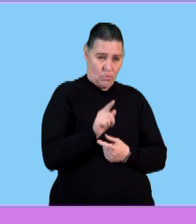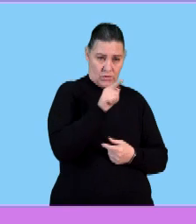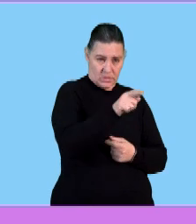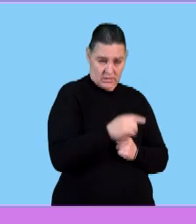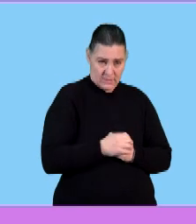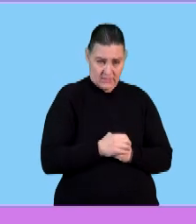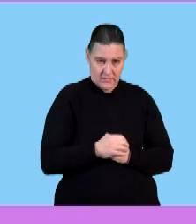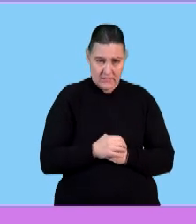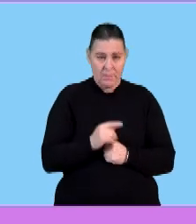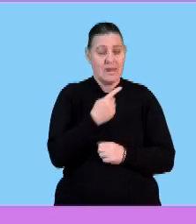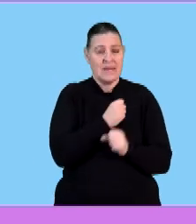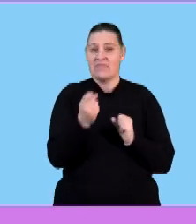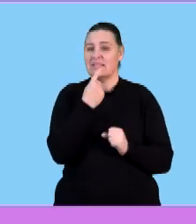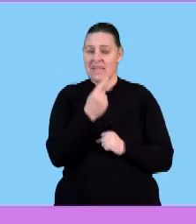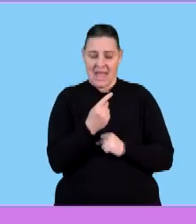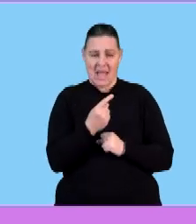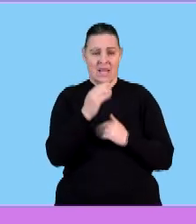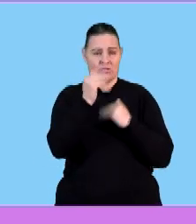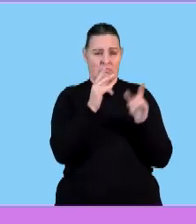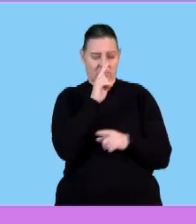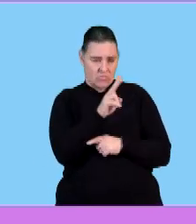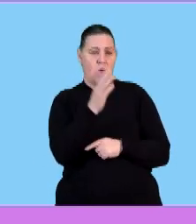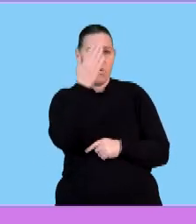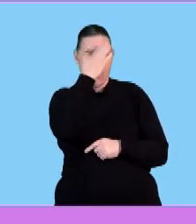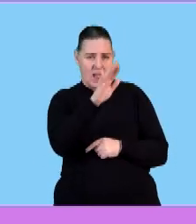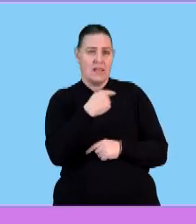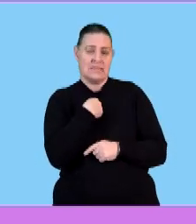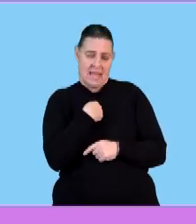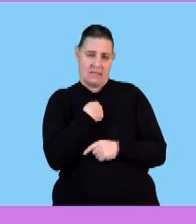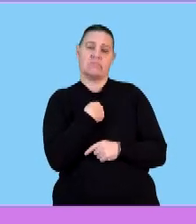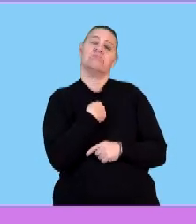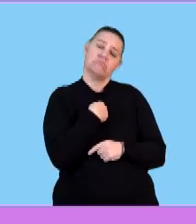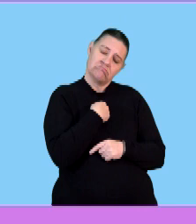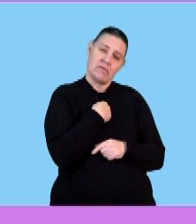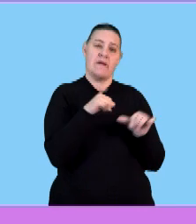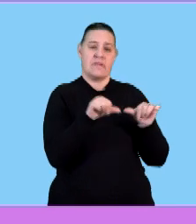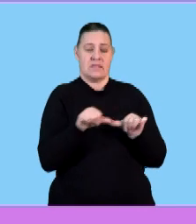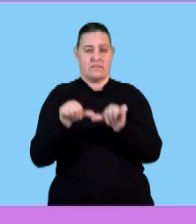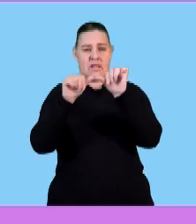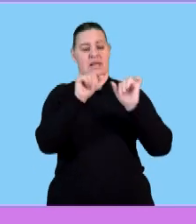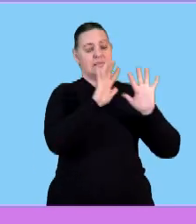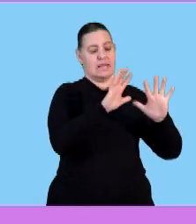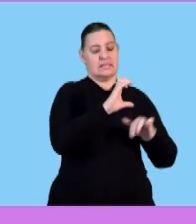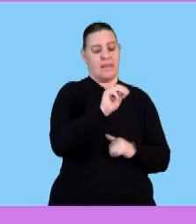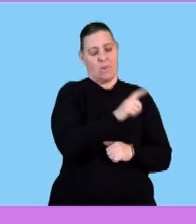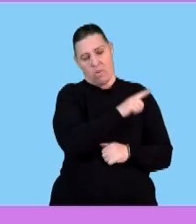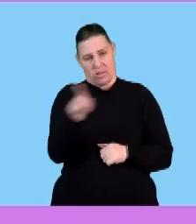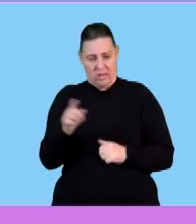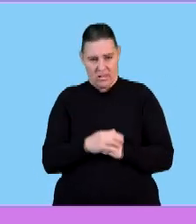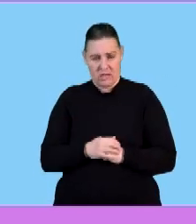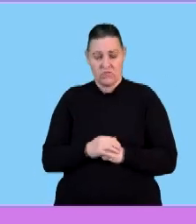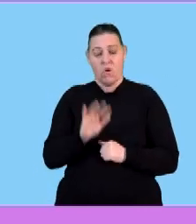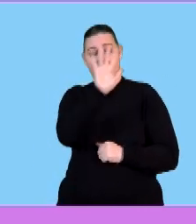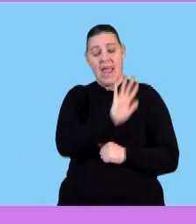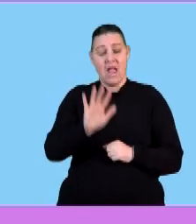shown here. By them saying it's a square, we know all four sides are the same, so all four sides measure 10 centimeters. I've